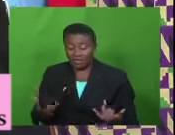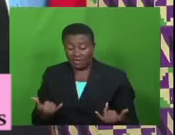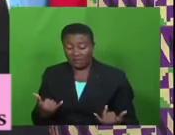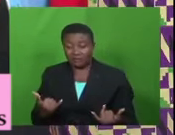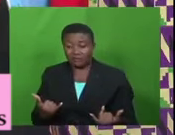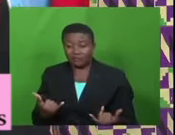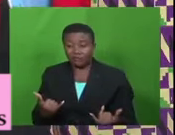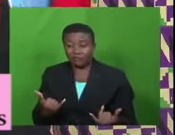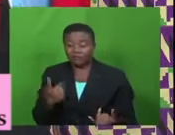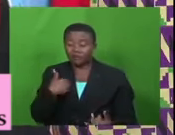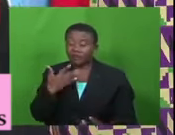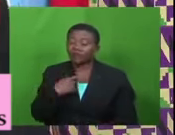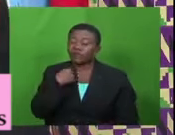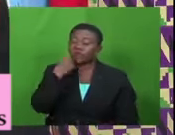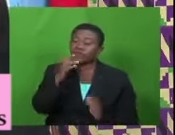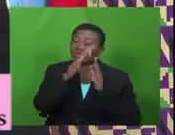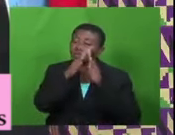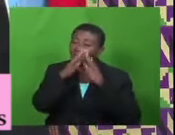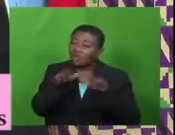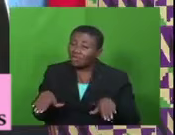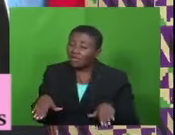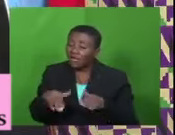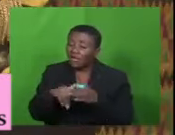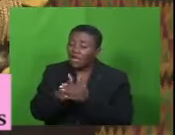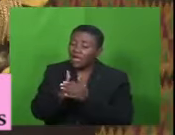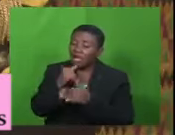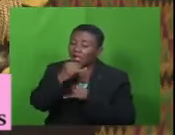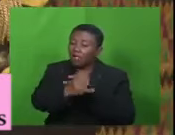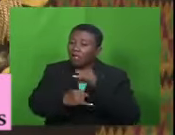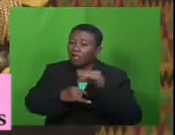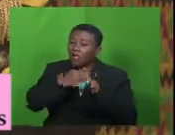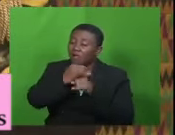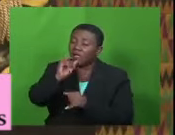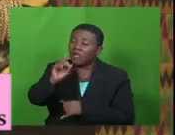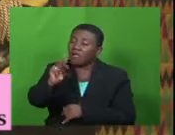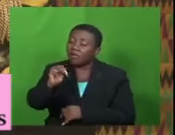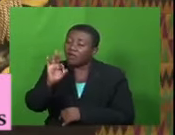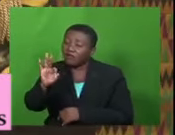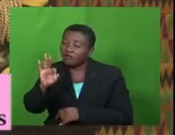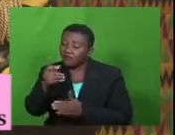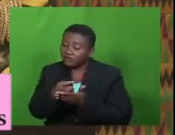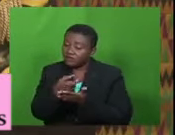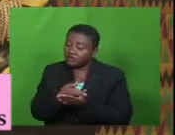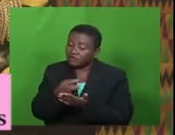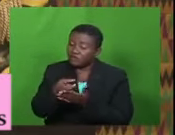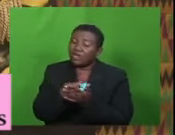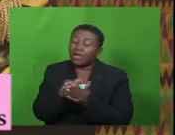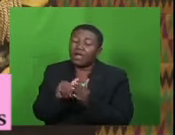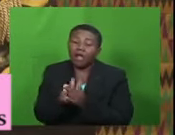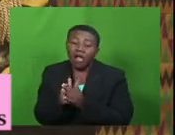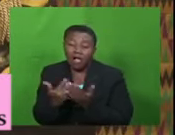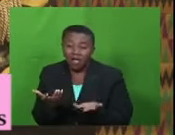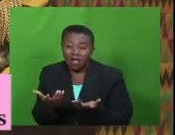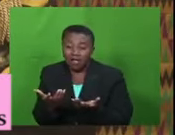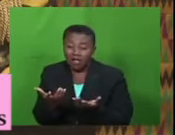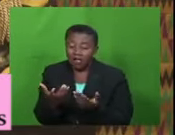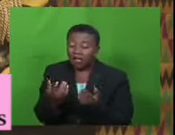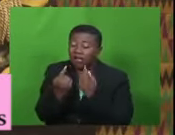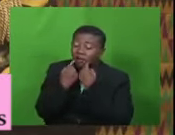to brief the House on how the talks with the International Monetary Fund have been going since the announcement on 1st